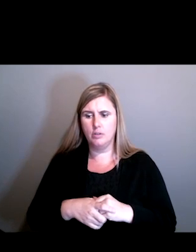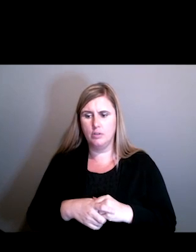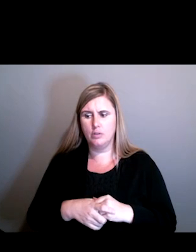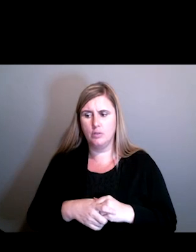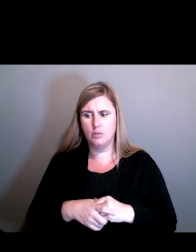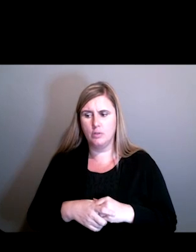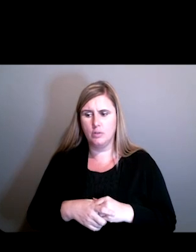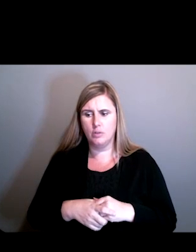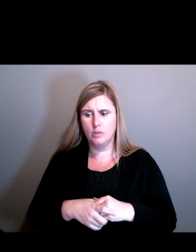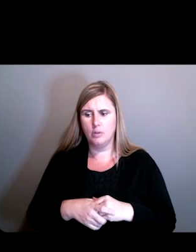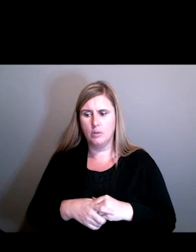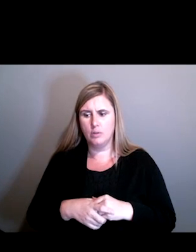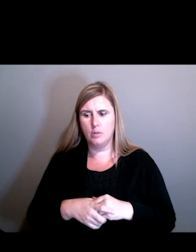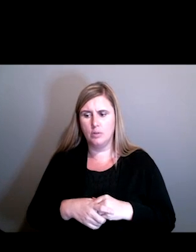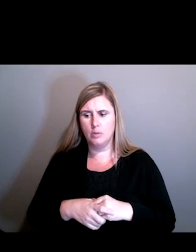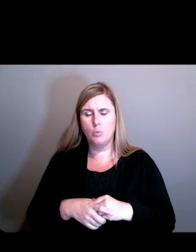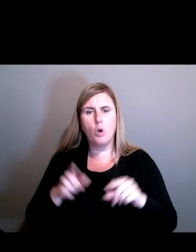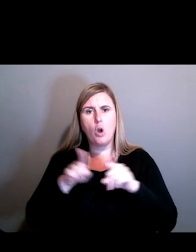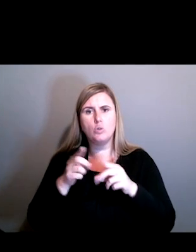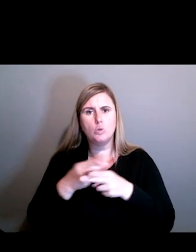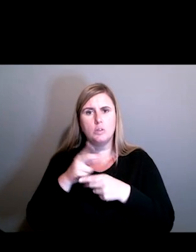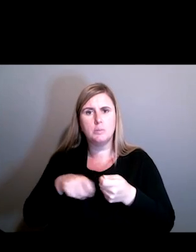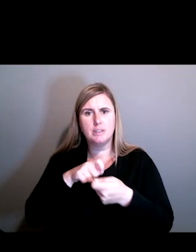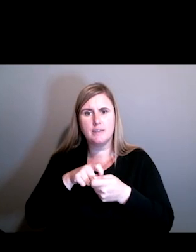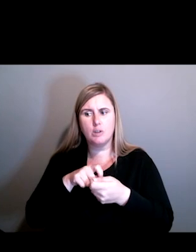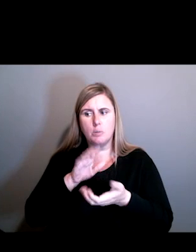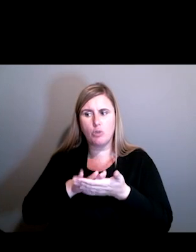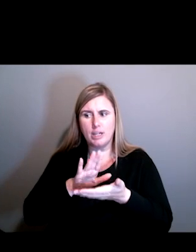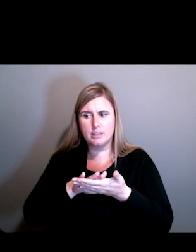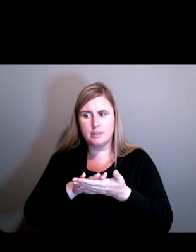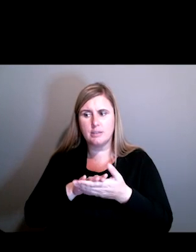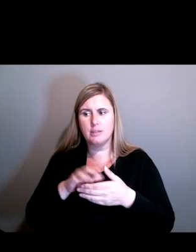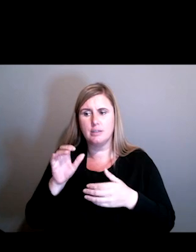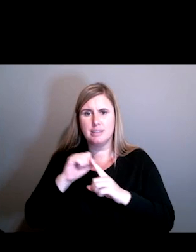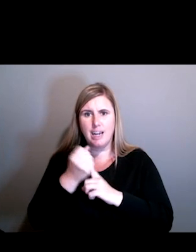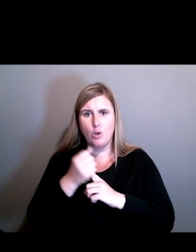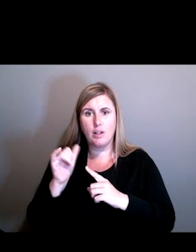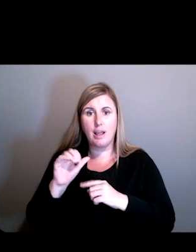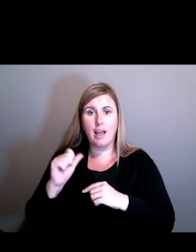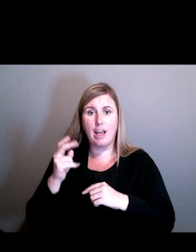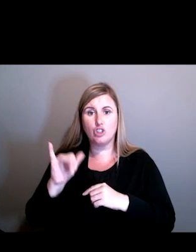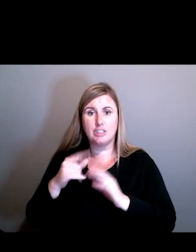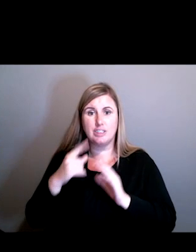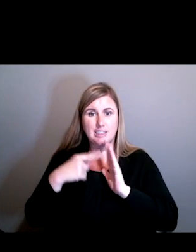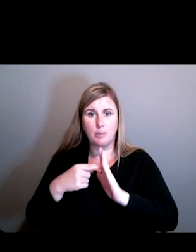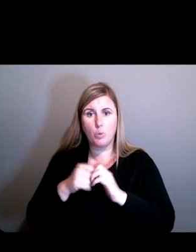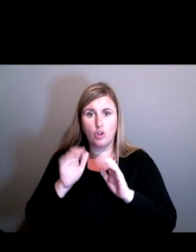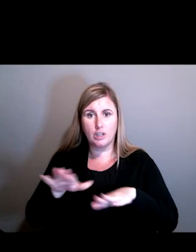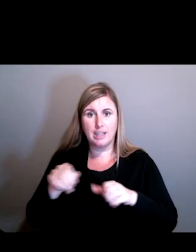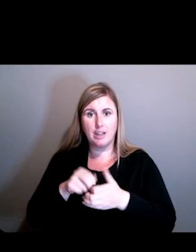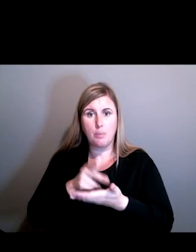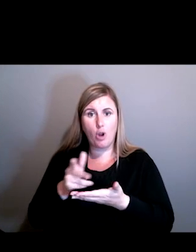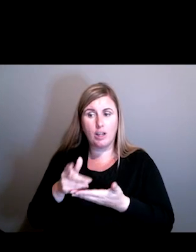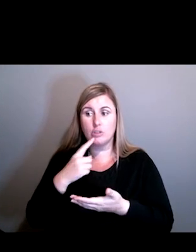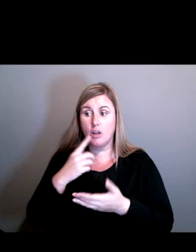you're going to also use specific praise in these scenarios, like Ashley just demonstrated with her kids in the